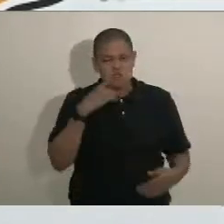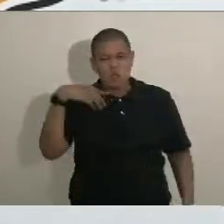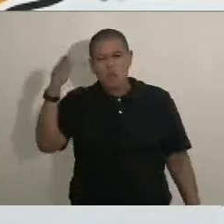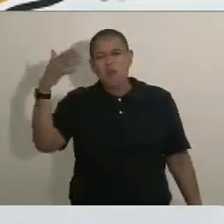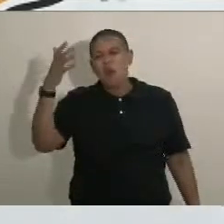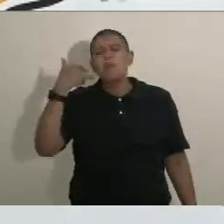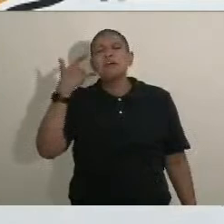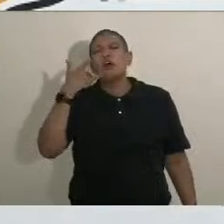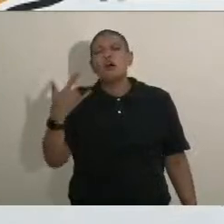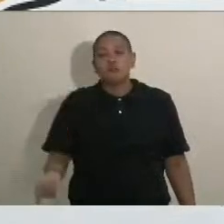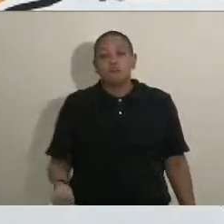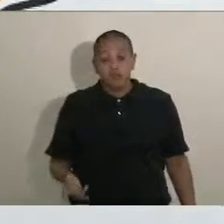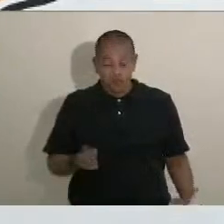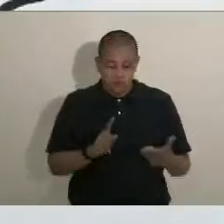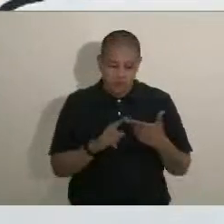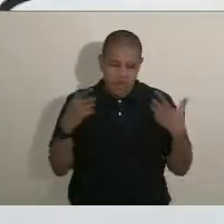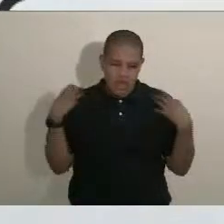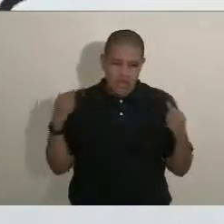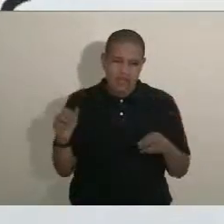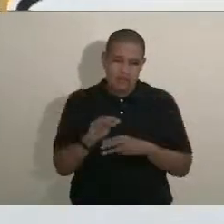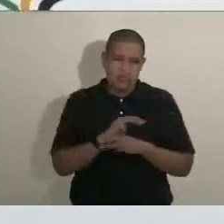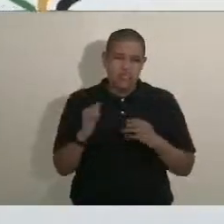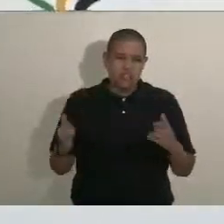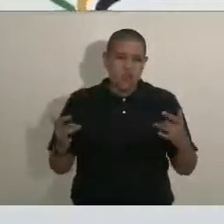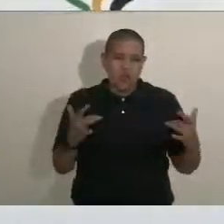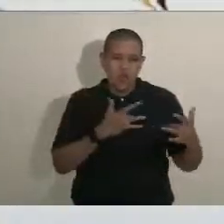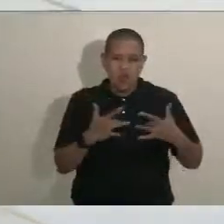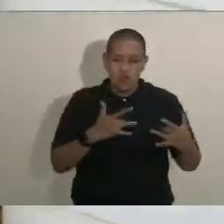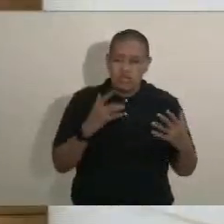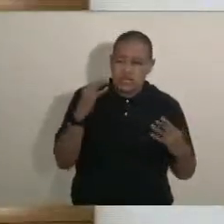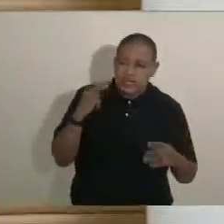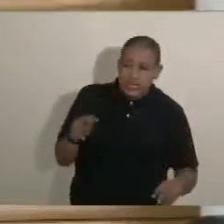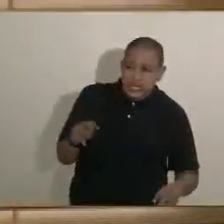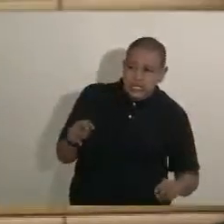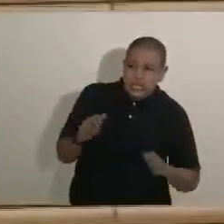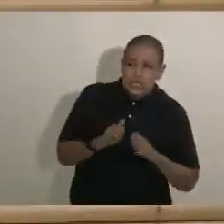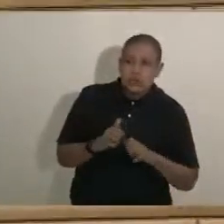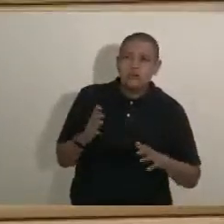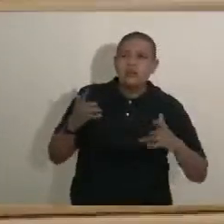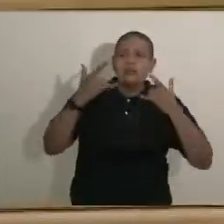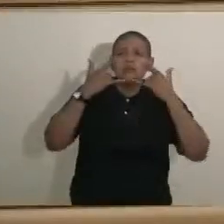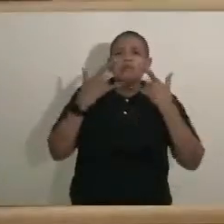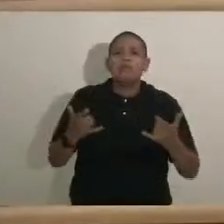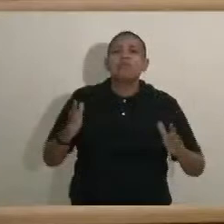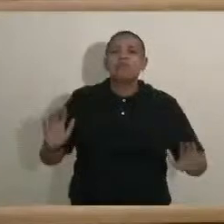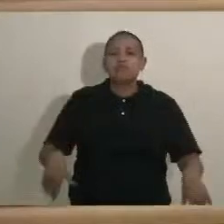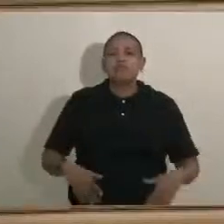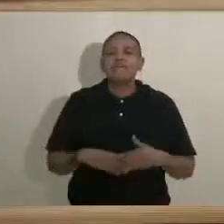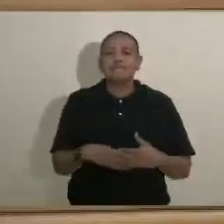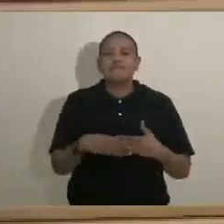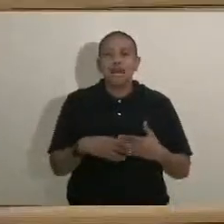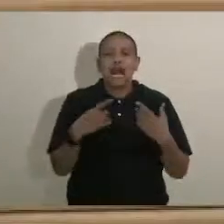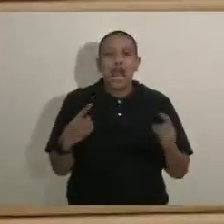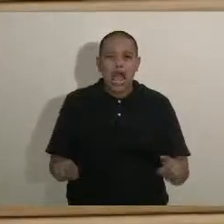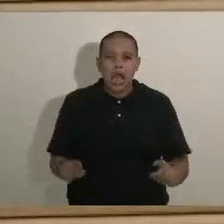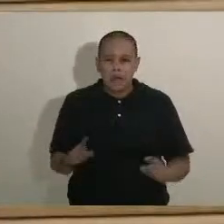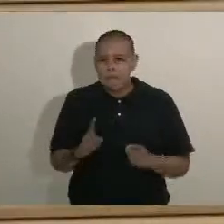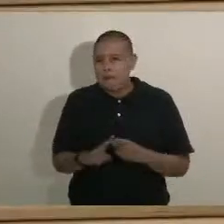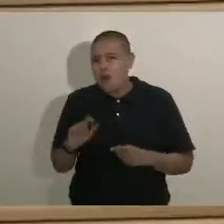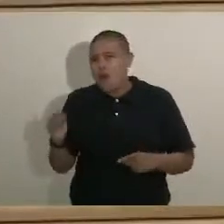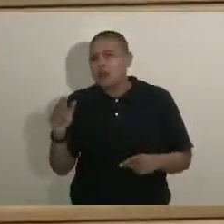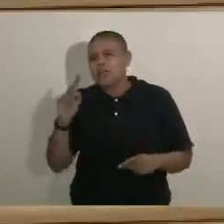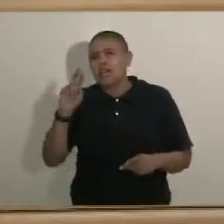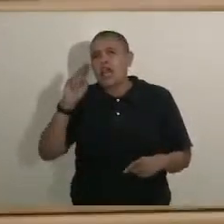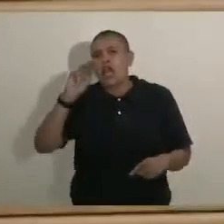is the health ministry concerned that with the withdrawal of the mask mandate and other DRMA